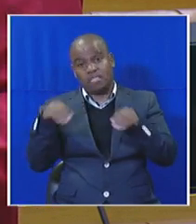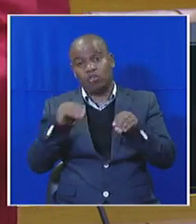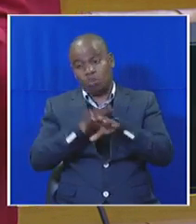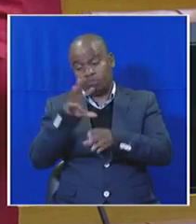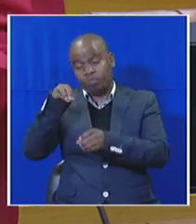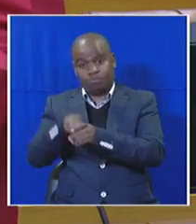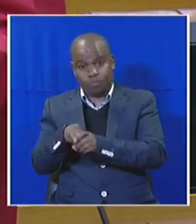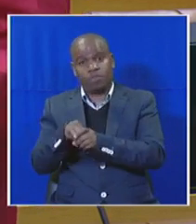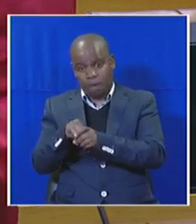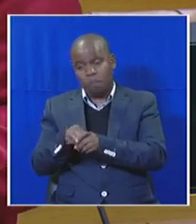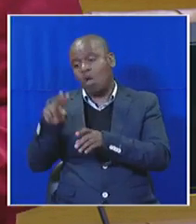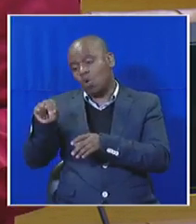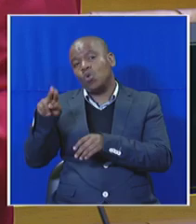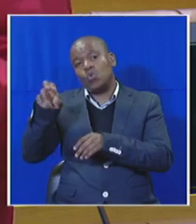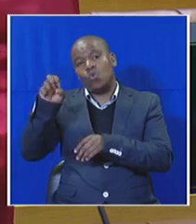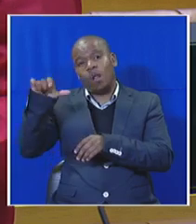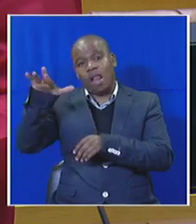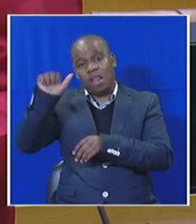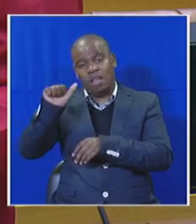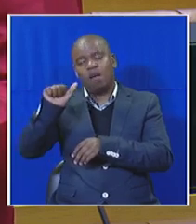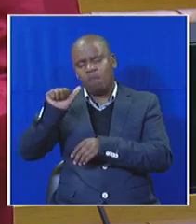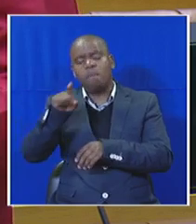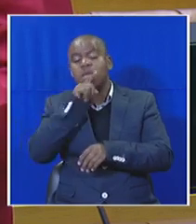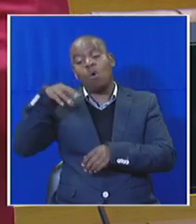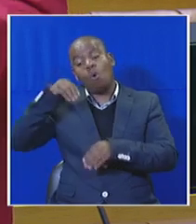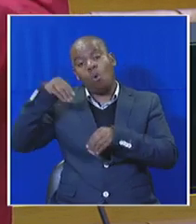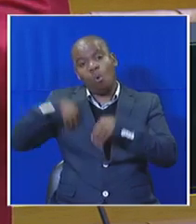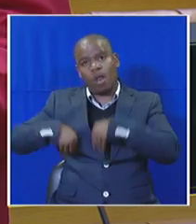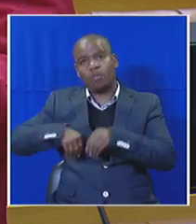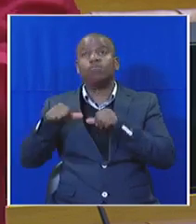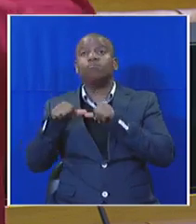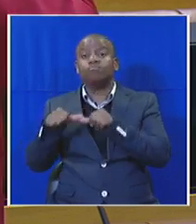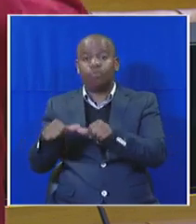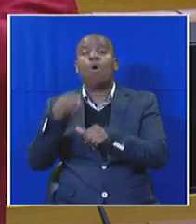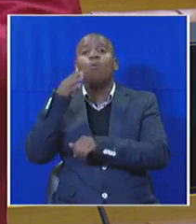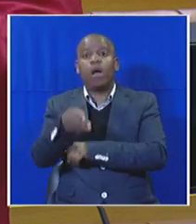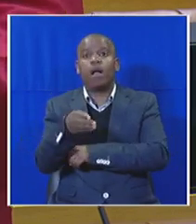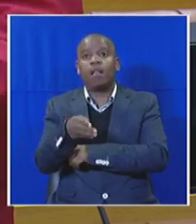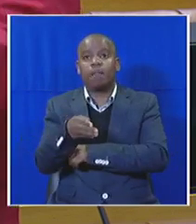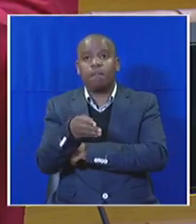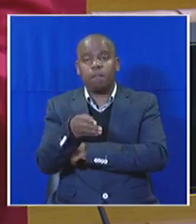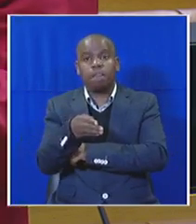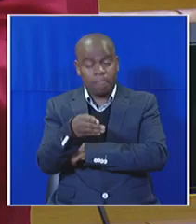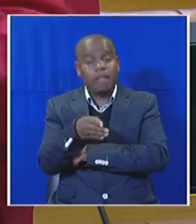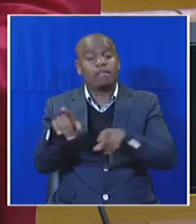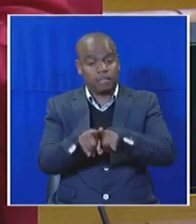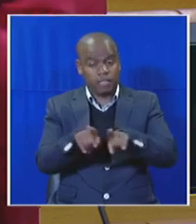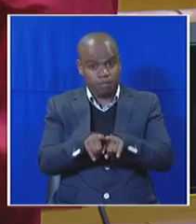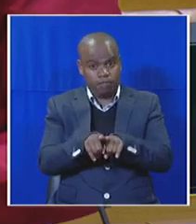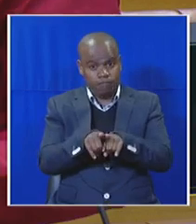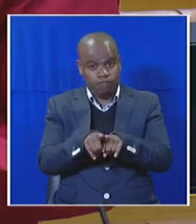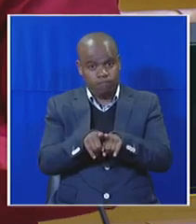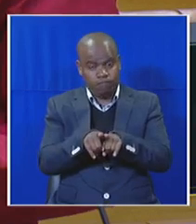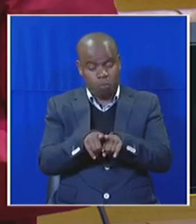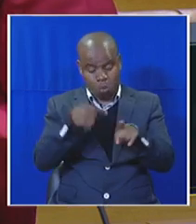nuclear. Do you intend to continue with corruption? In fact, around the issue of the territory, our